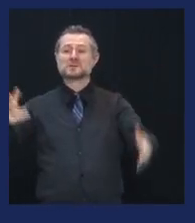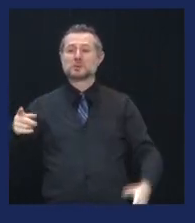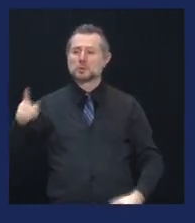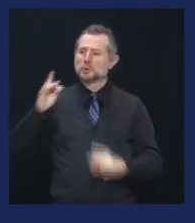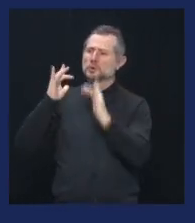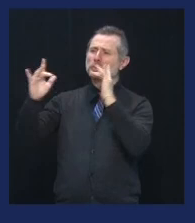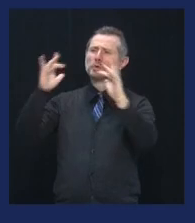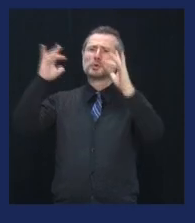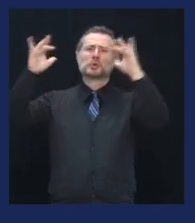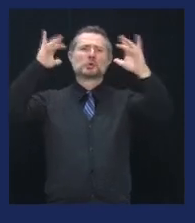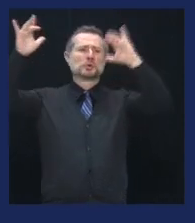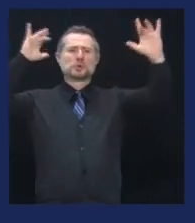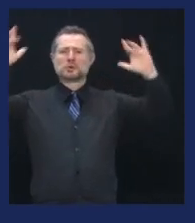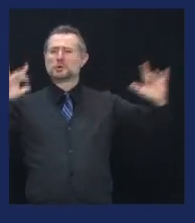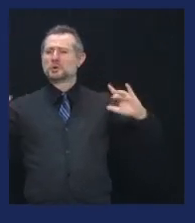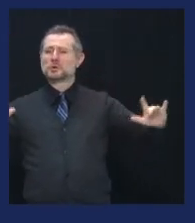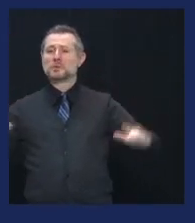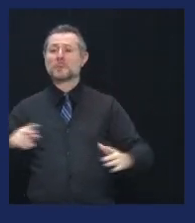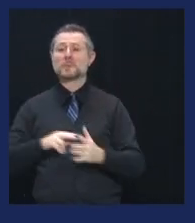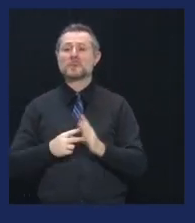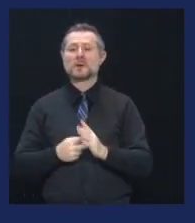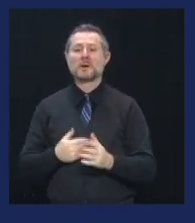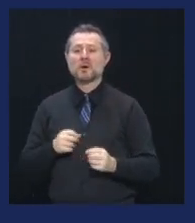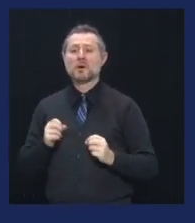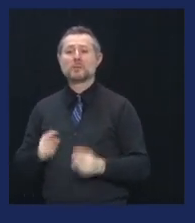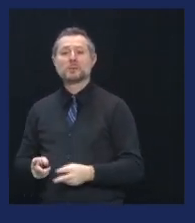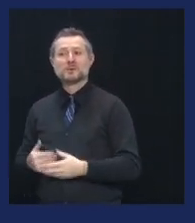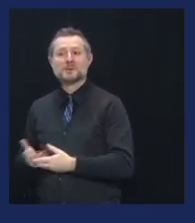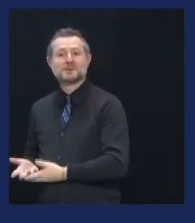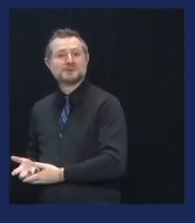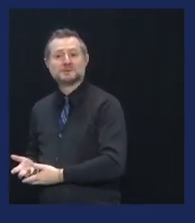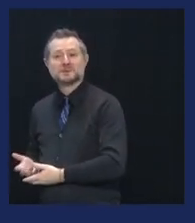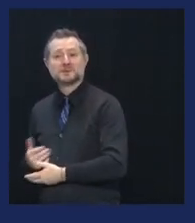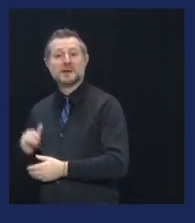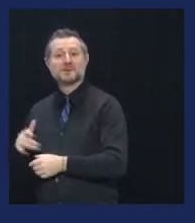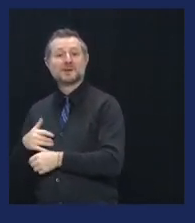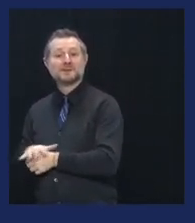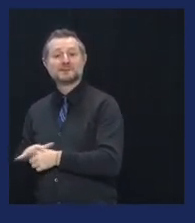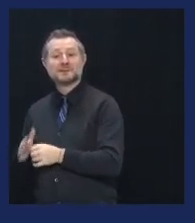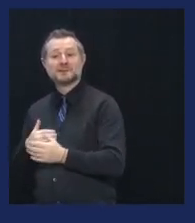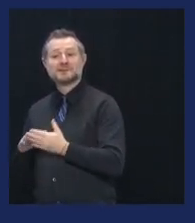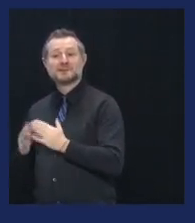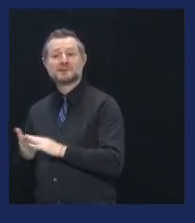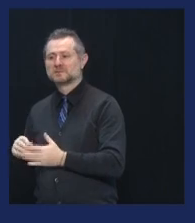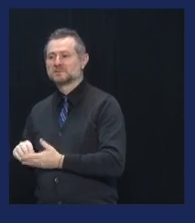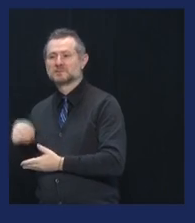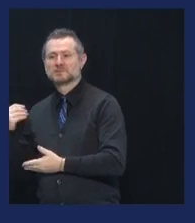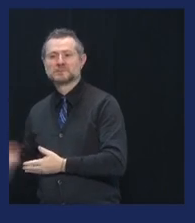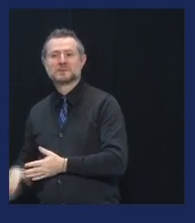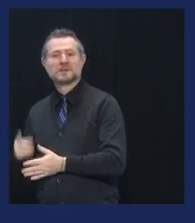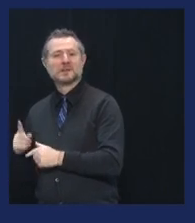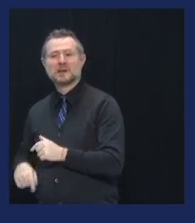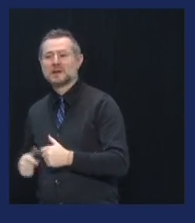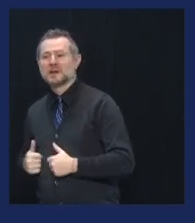also present an opportunity, especially in cities where housing has become too unaffordable for too